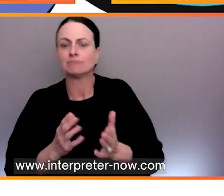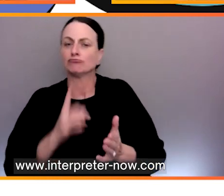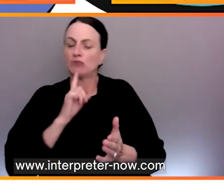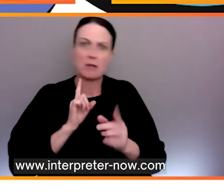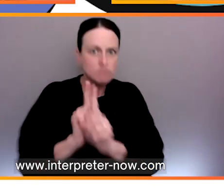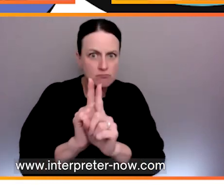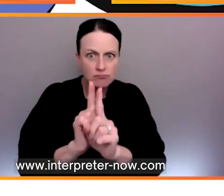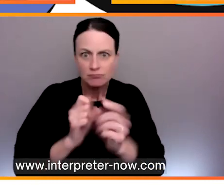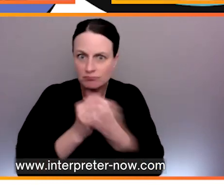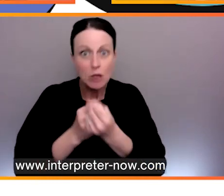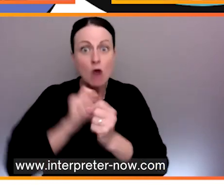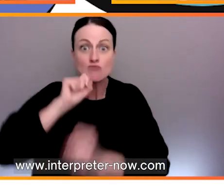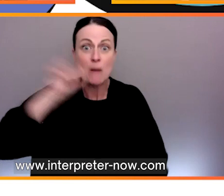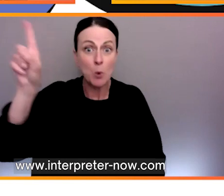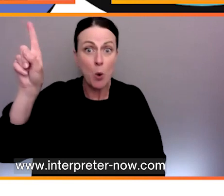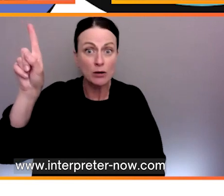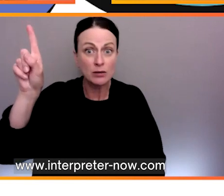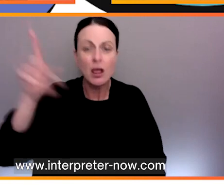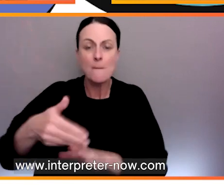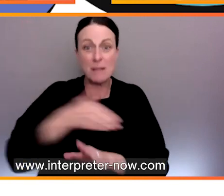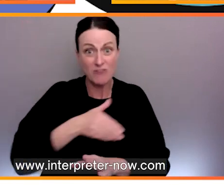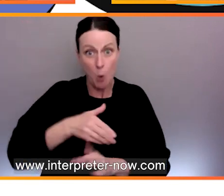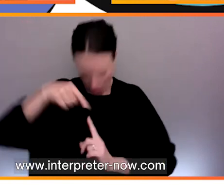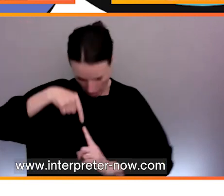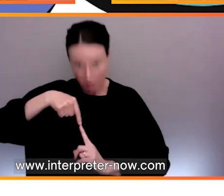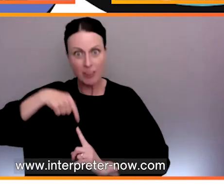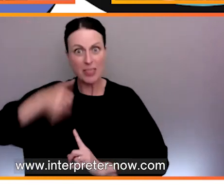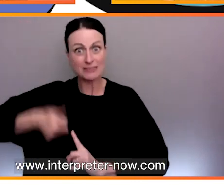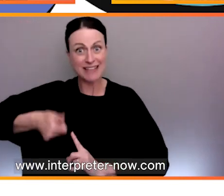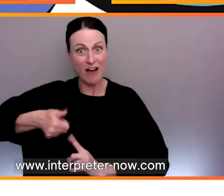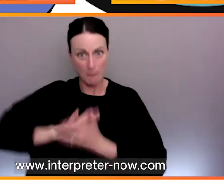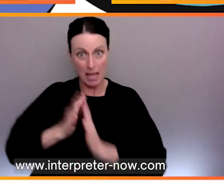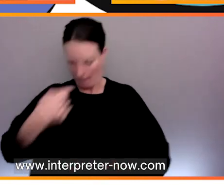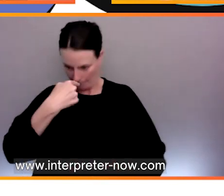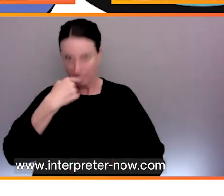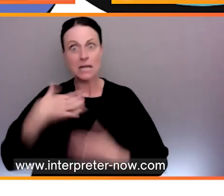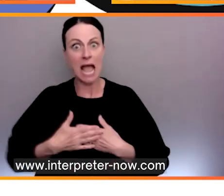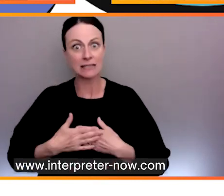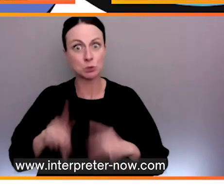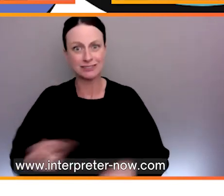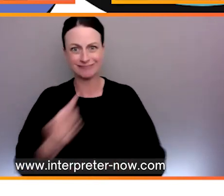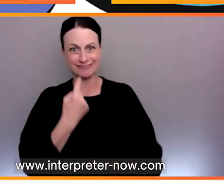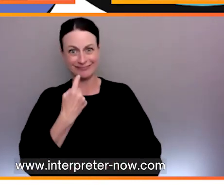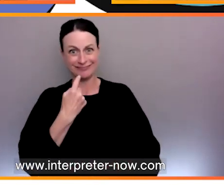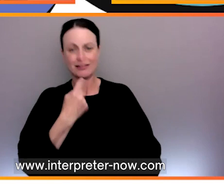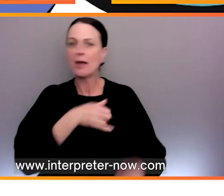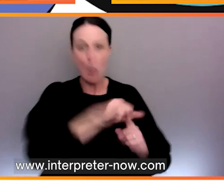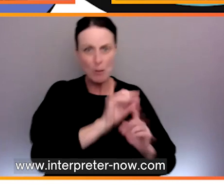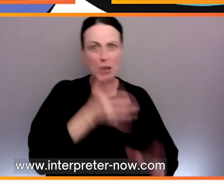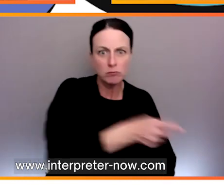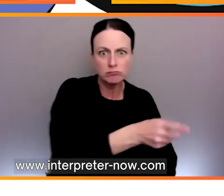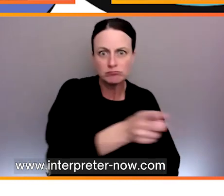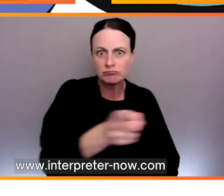and report before they are targeted, because most likely the bully will